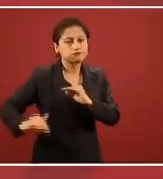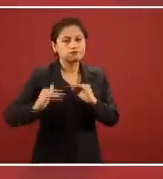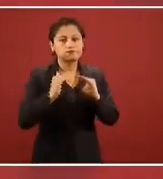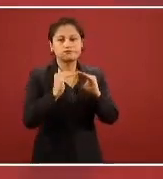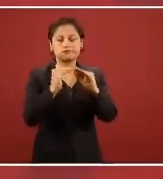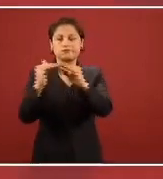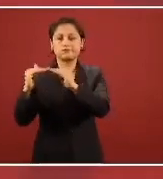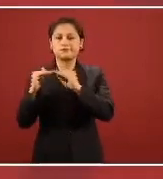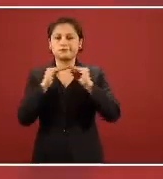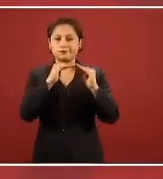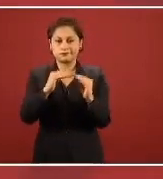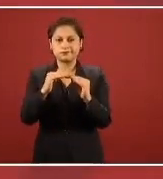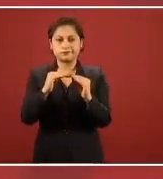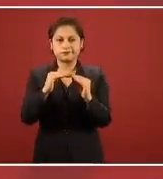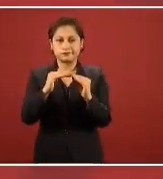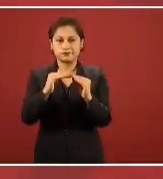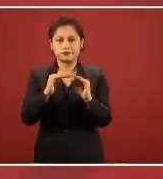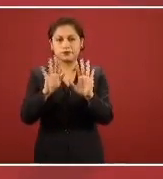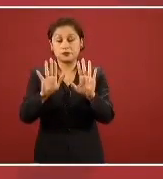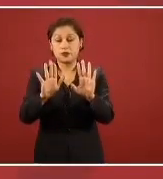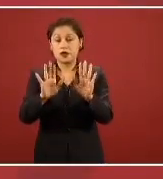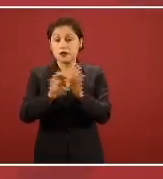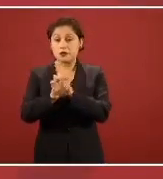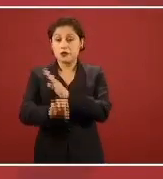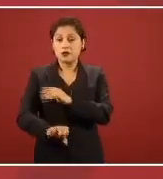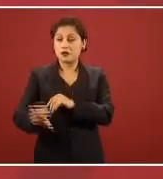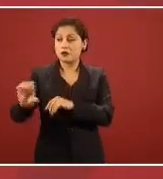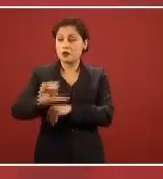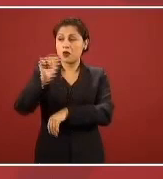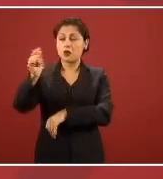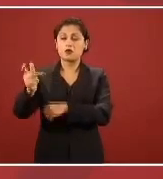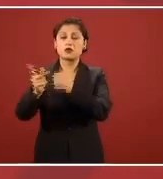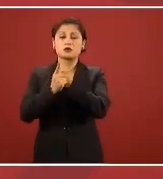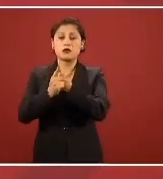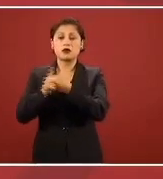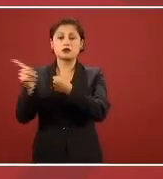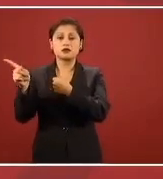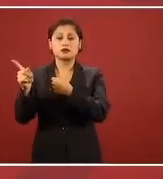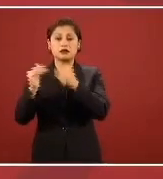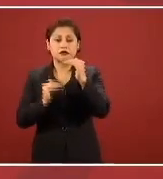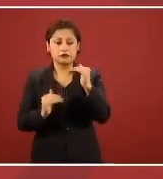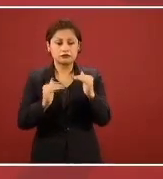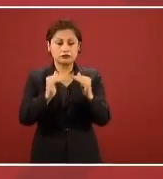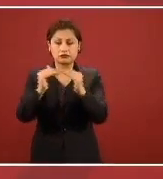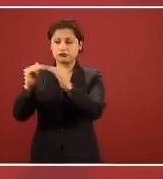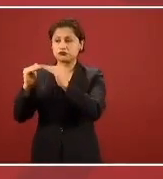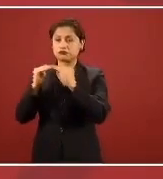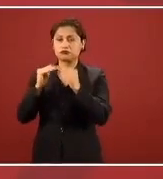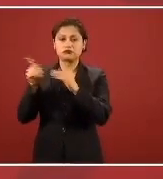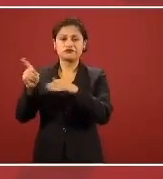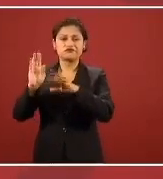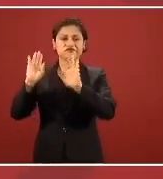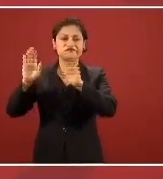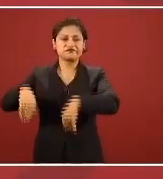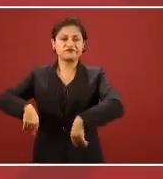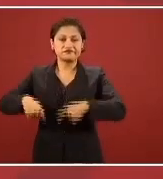otros continentes. In other continents. Esto pasa a segundo plano. This goes to the second